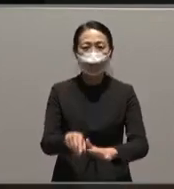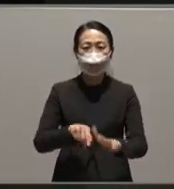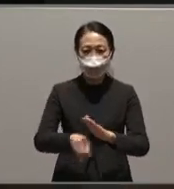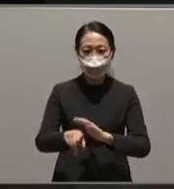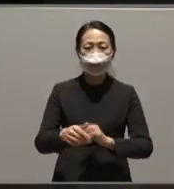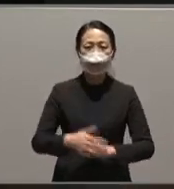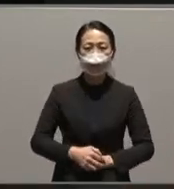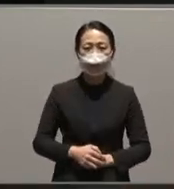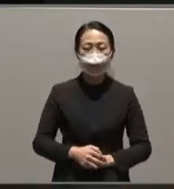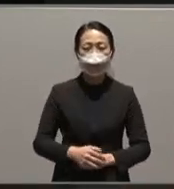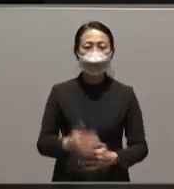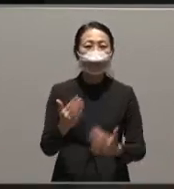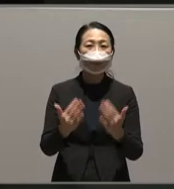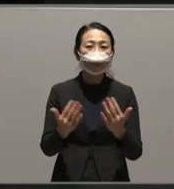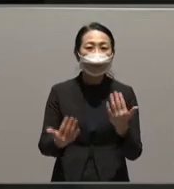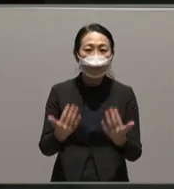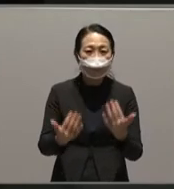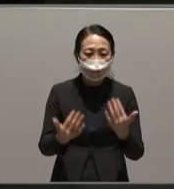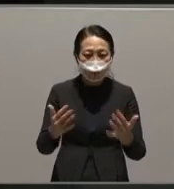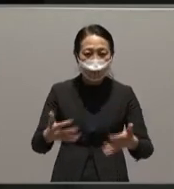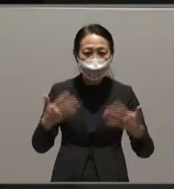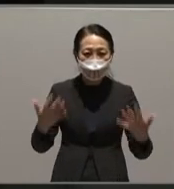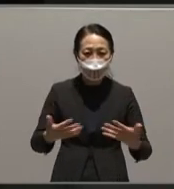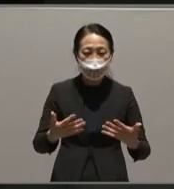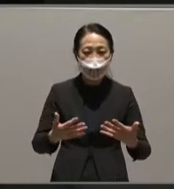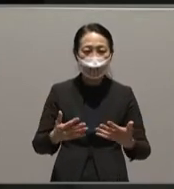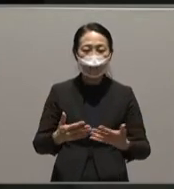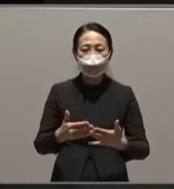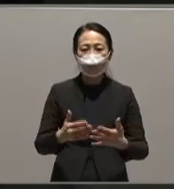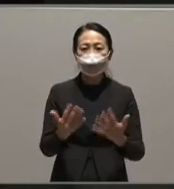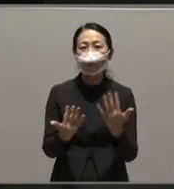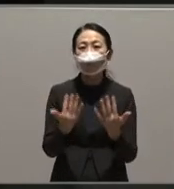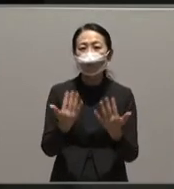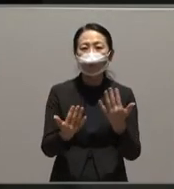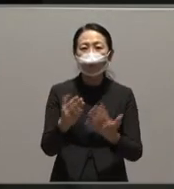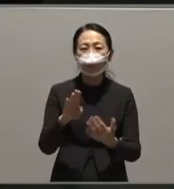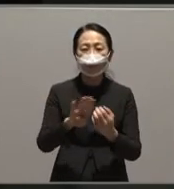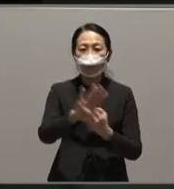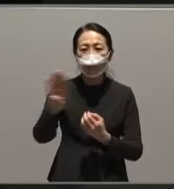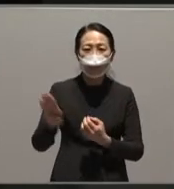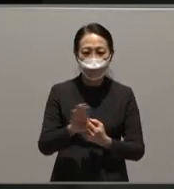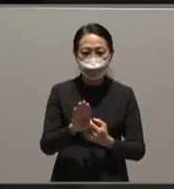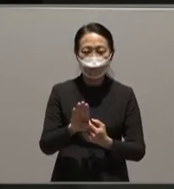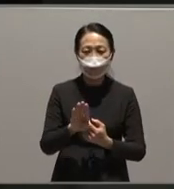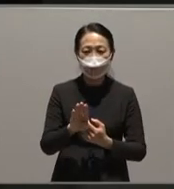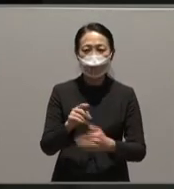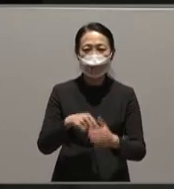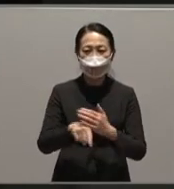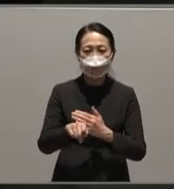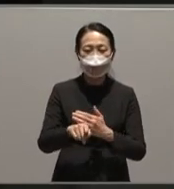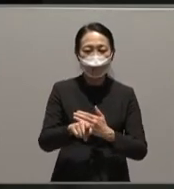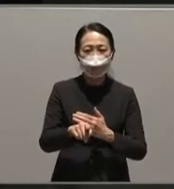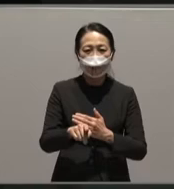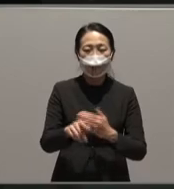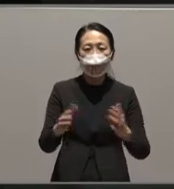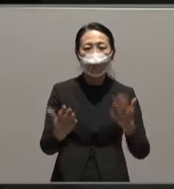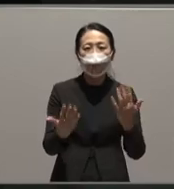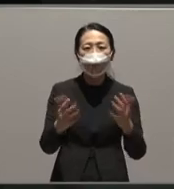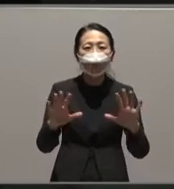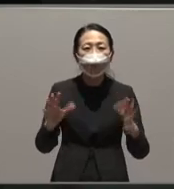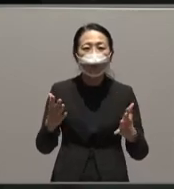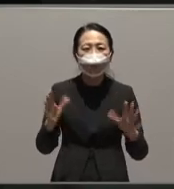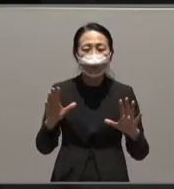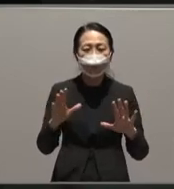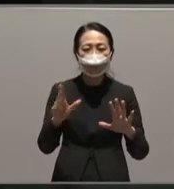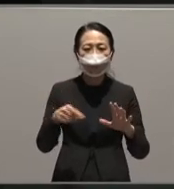Now, forest bathing is a type of green care. You like that? Yeah, or ecotherapy. And you don't have to be in a forest to try it. Yeah, the practice really can be as simple